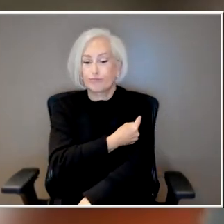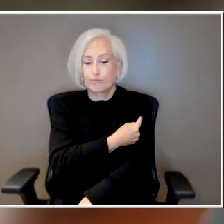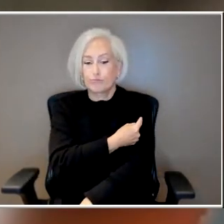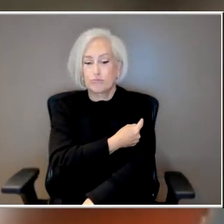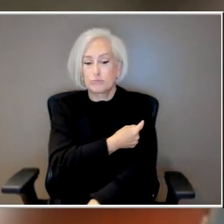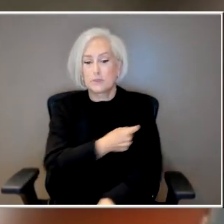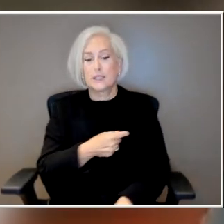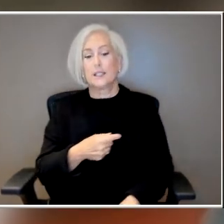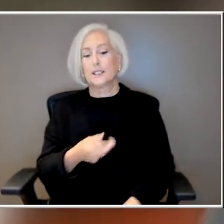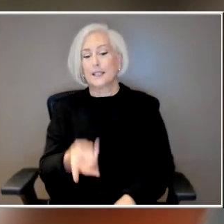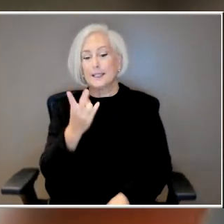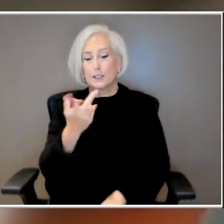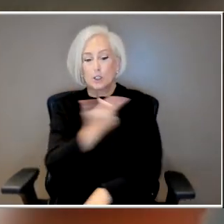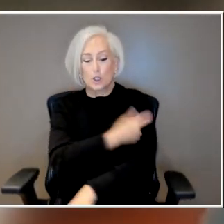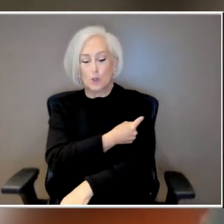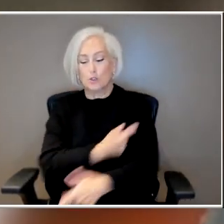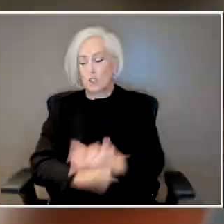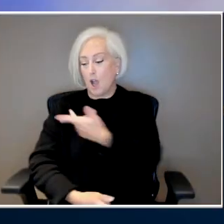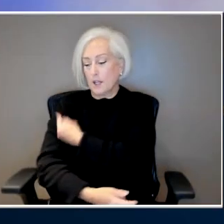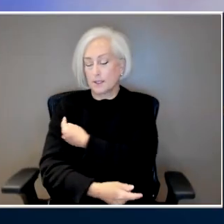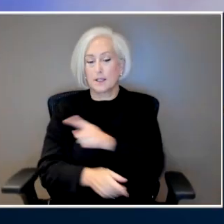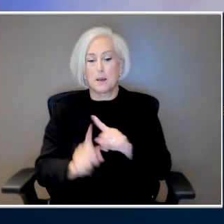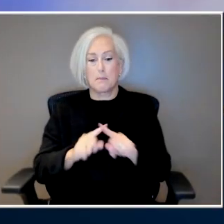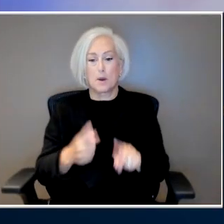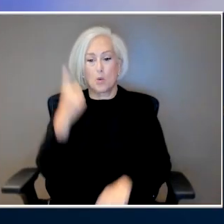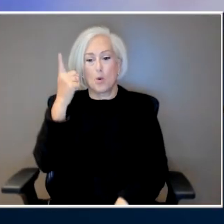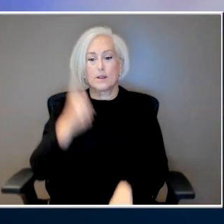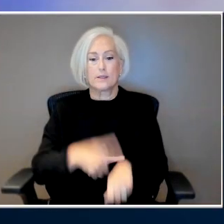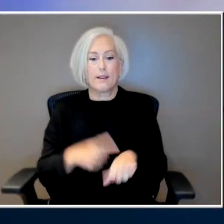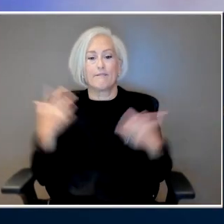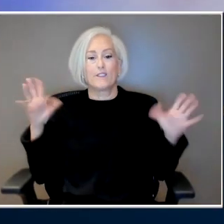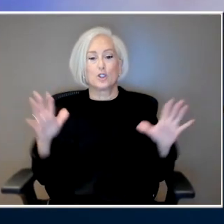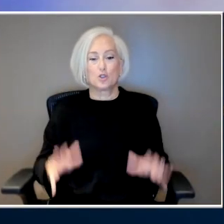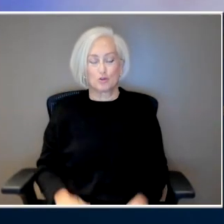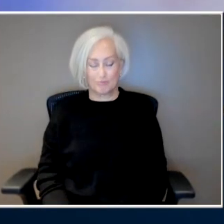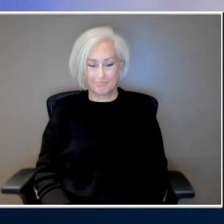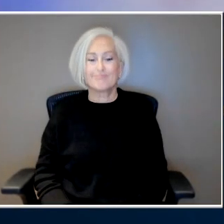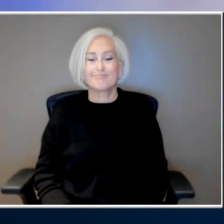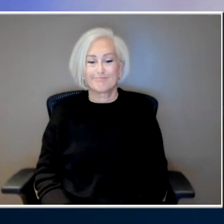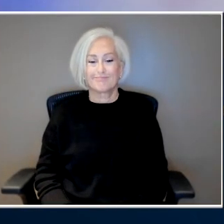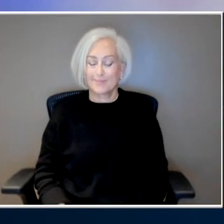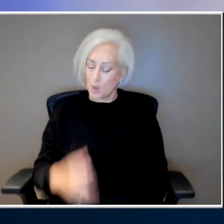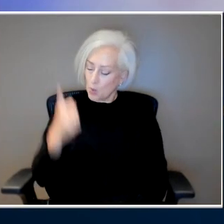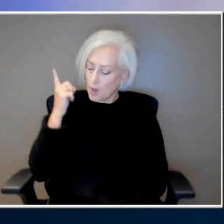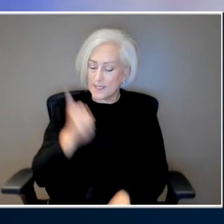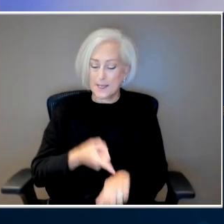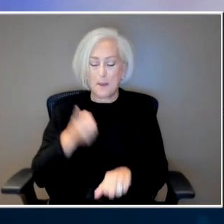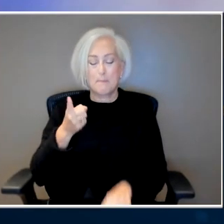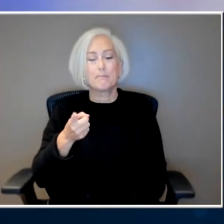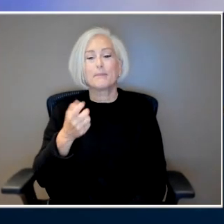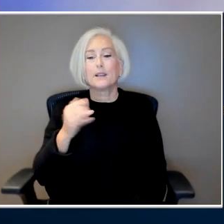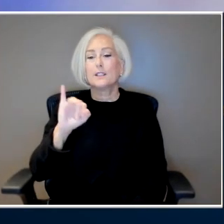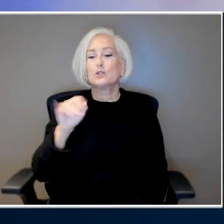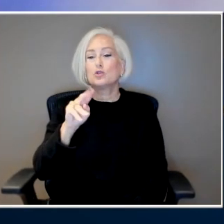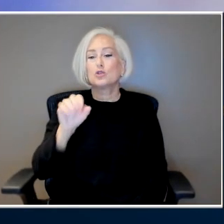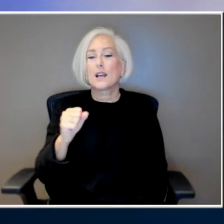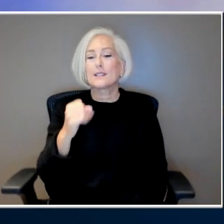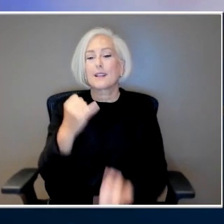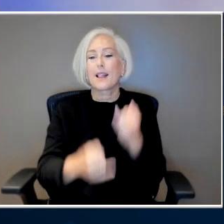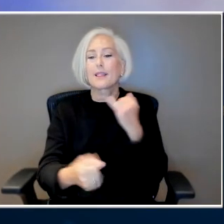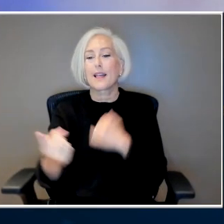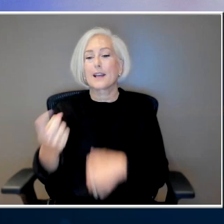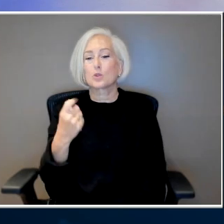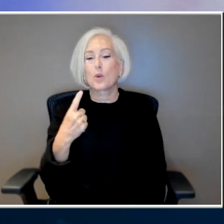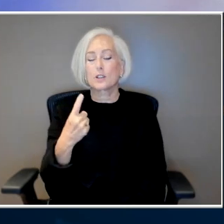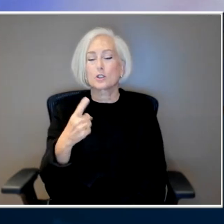2 shots, but hey, 1 visit. I like the 1 visit. All right, Jess, one more question. Yep, last question's from